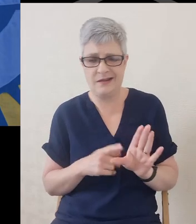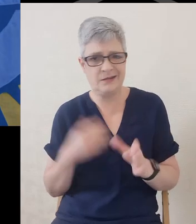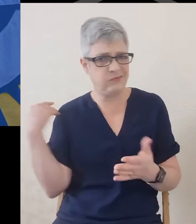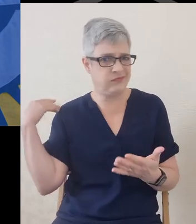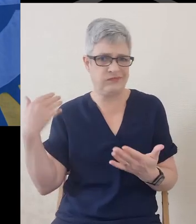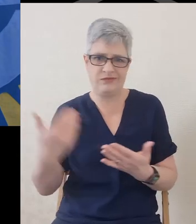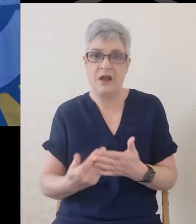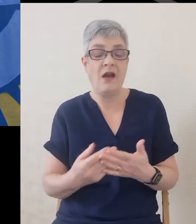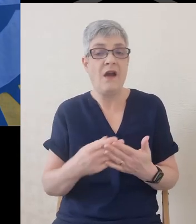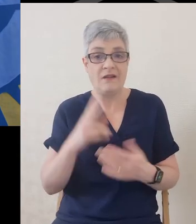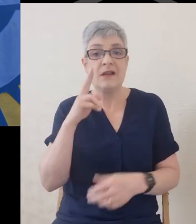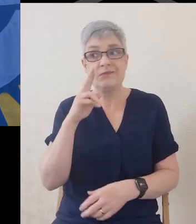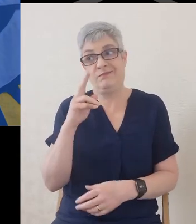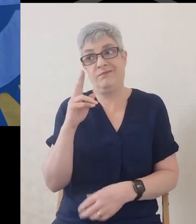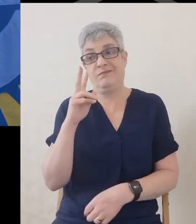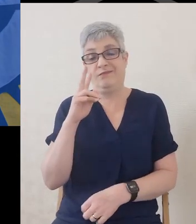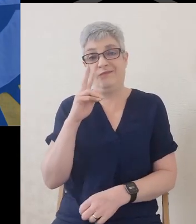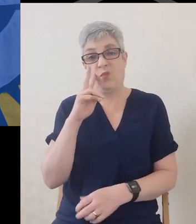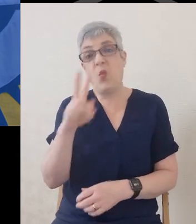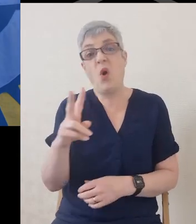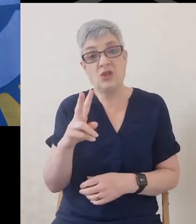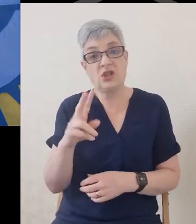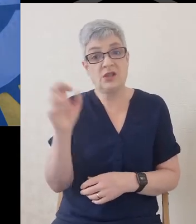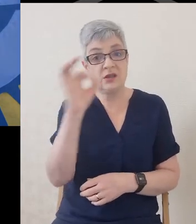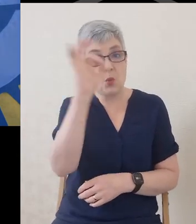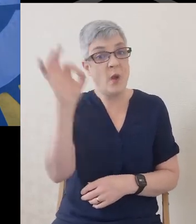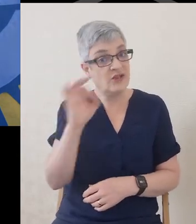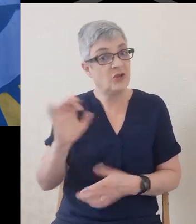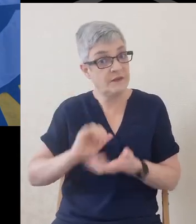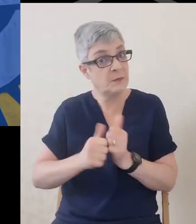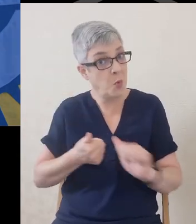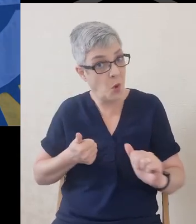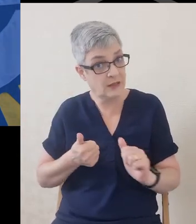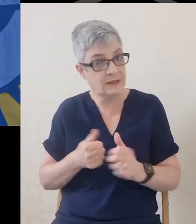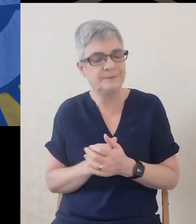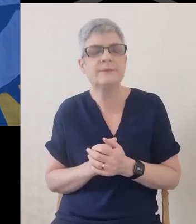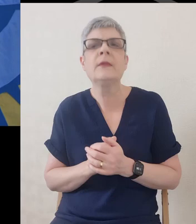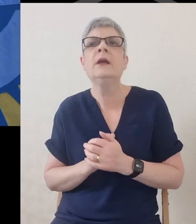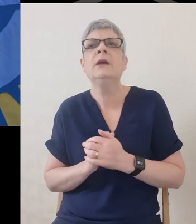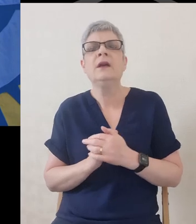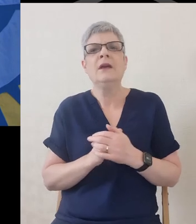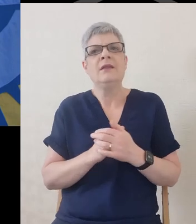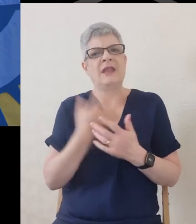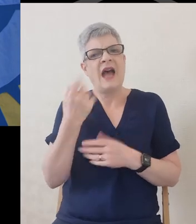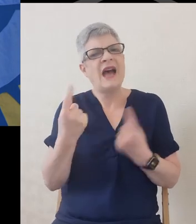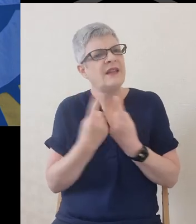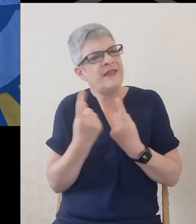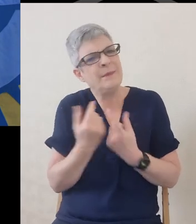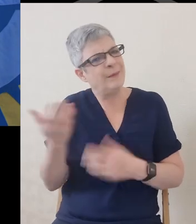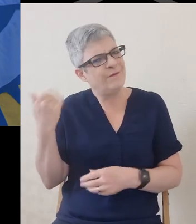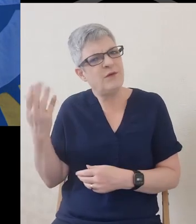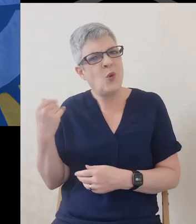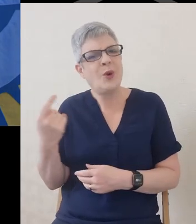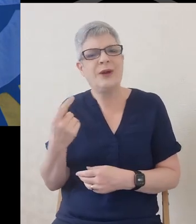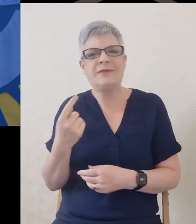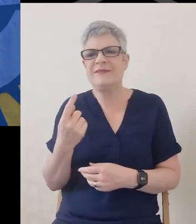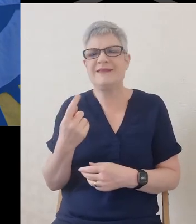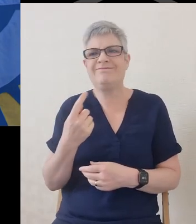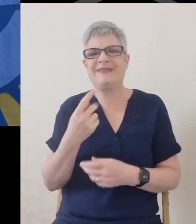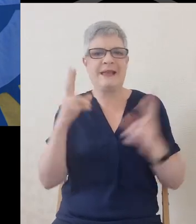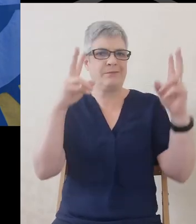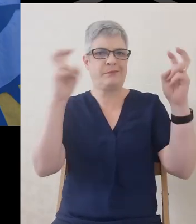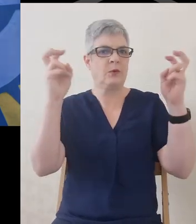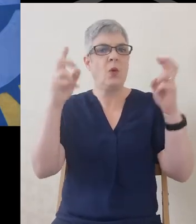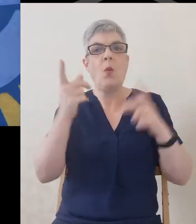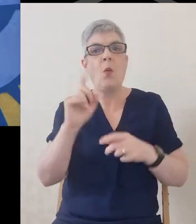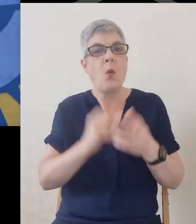of A Question of Sport. They used to have this thing and programme, I don't know if they've still got it, where it was what happened next. They would